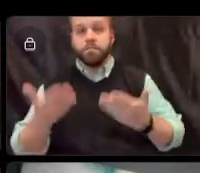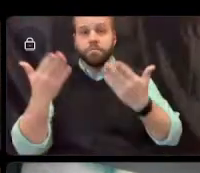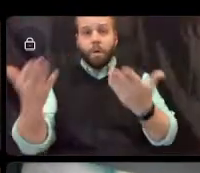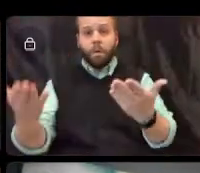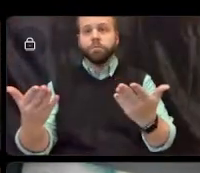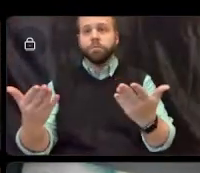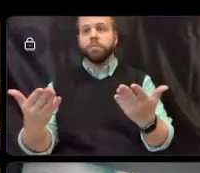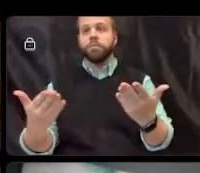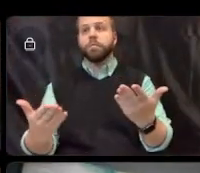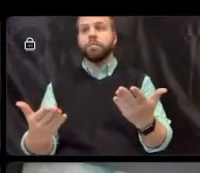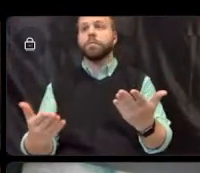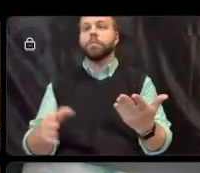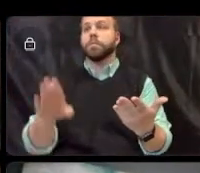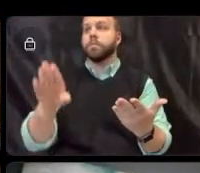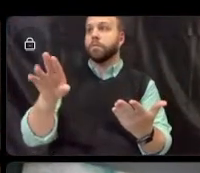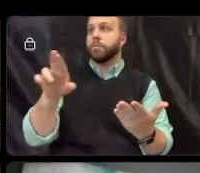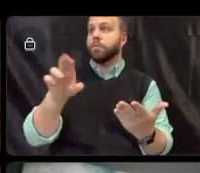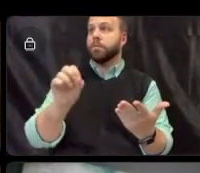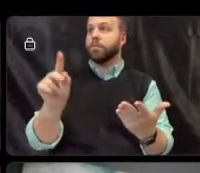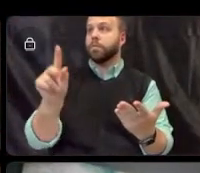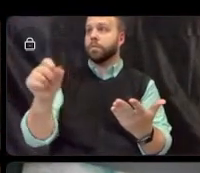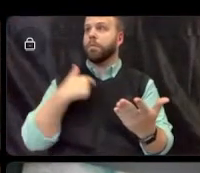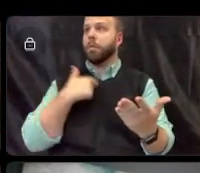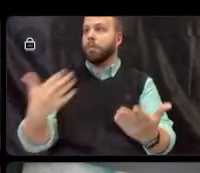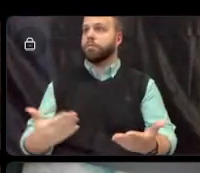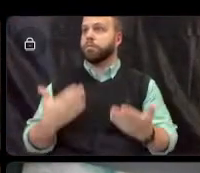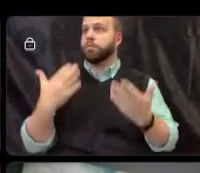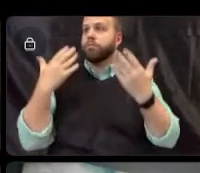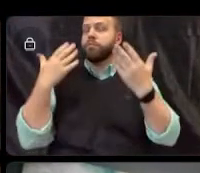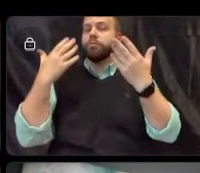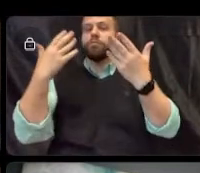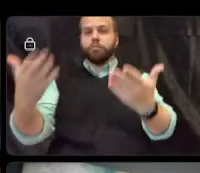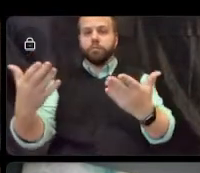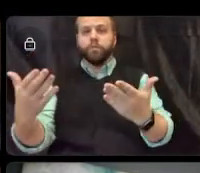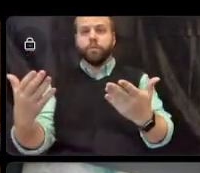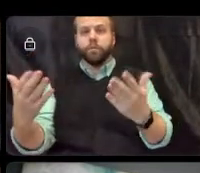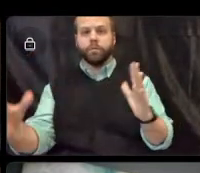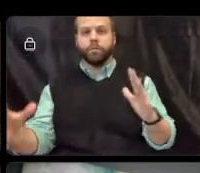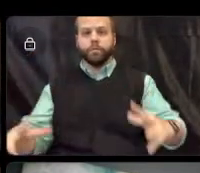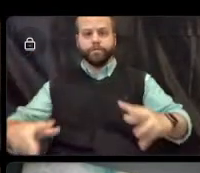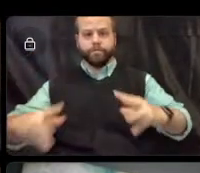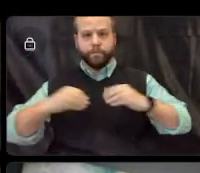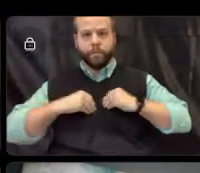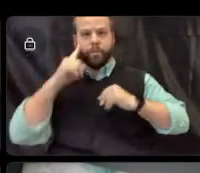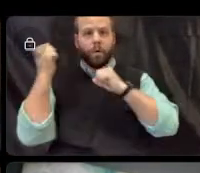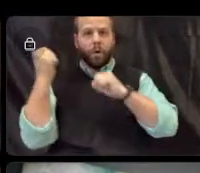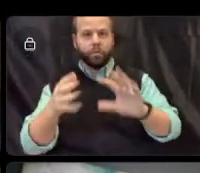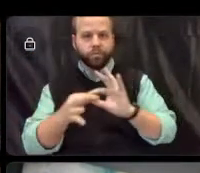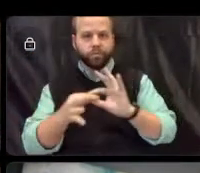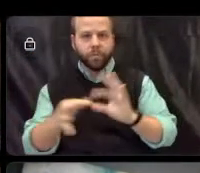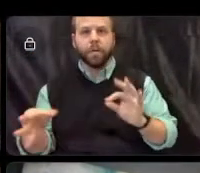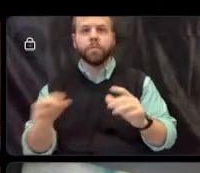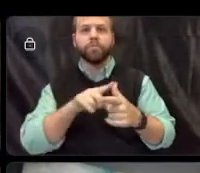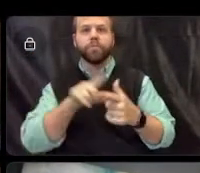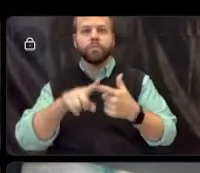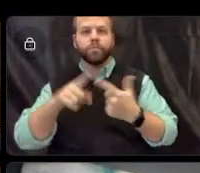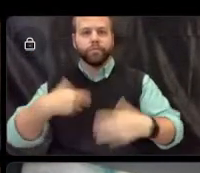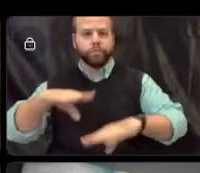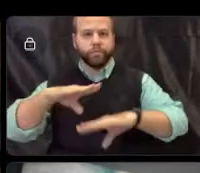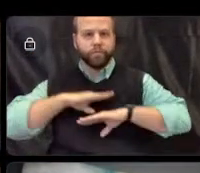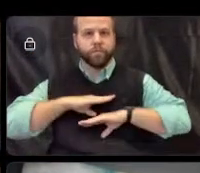I move we approve the consent agenda, including all staff comments and conditions. Second.